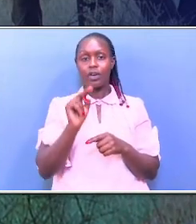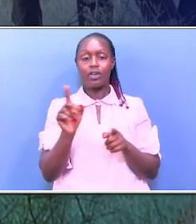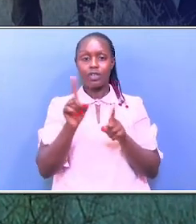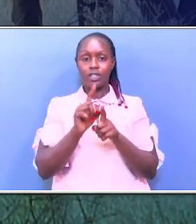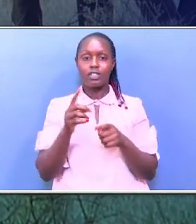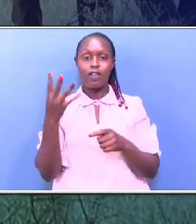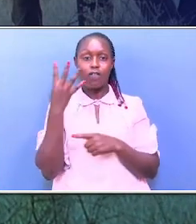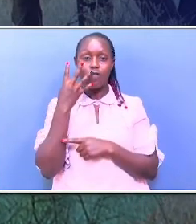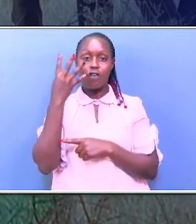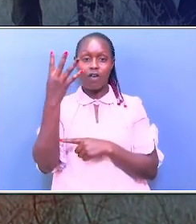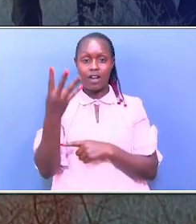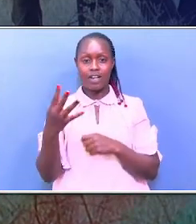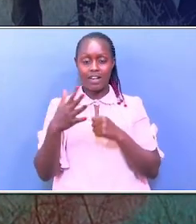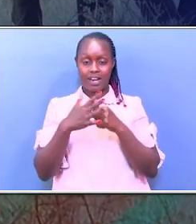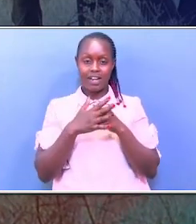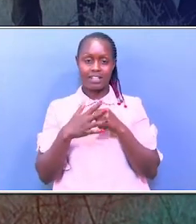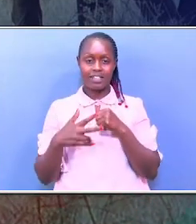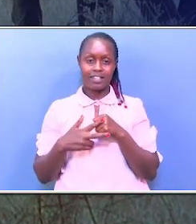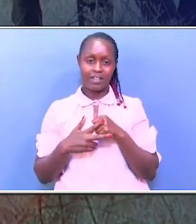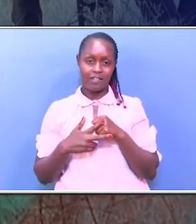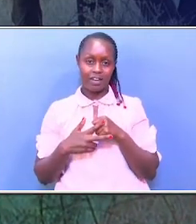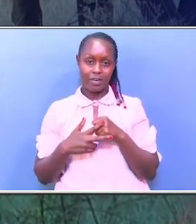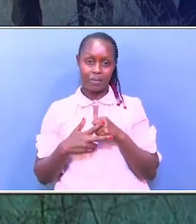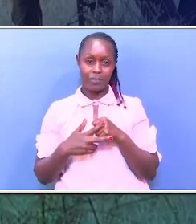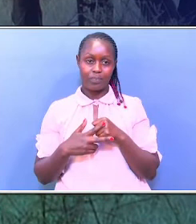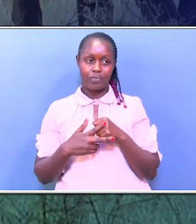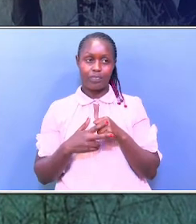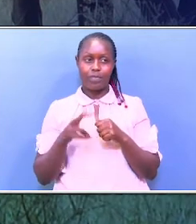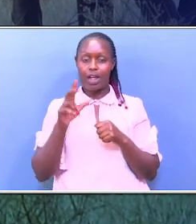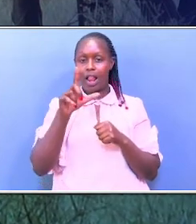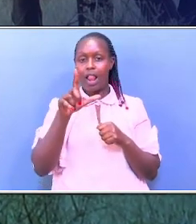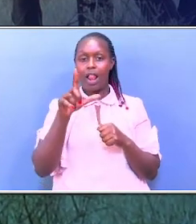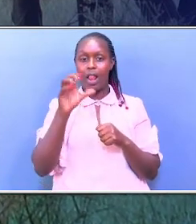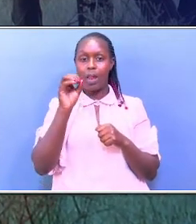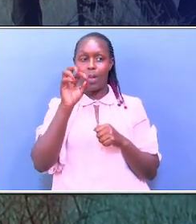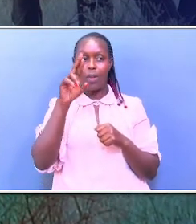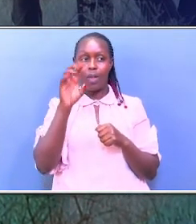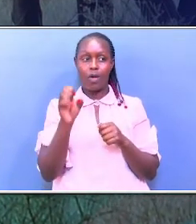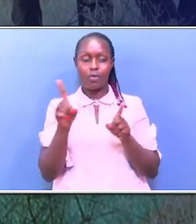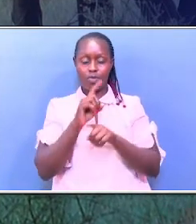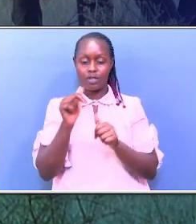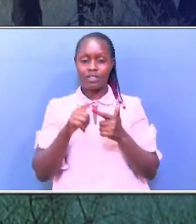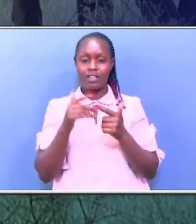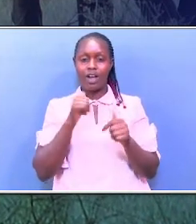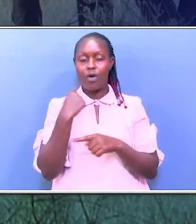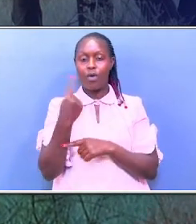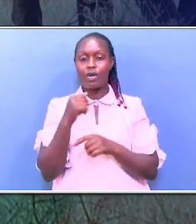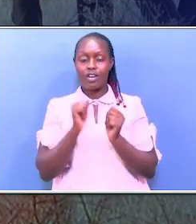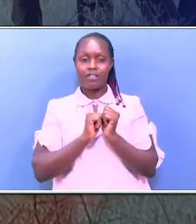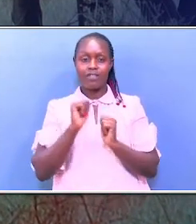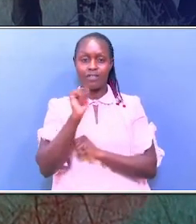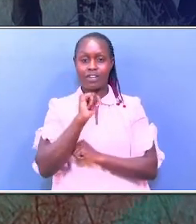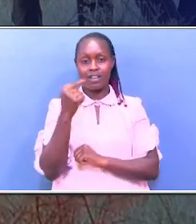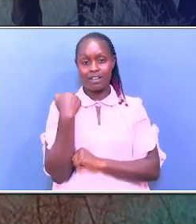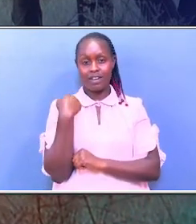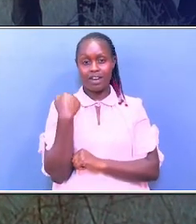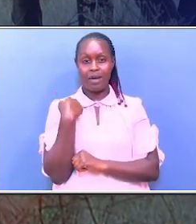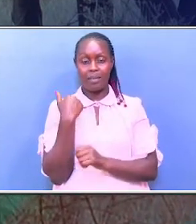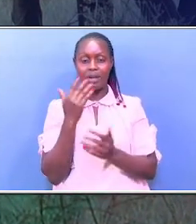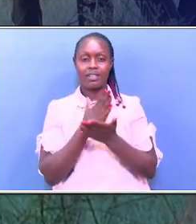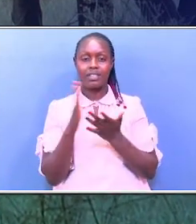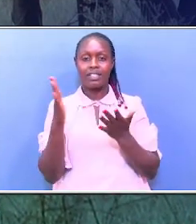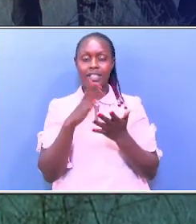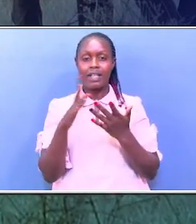to 497, roan antelope, which are only 15 in number,